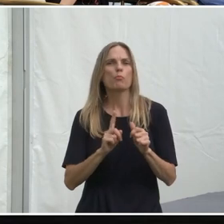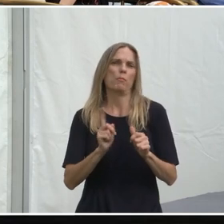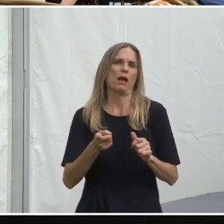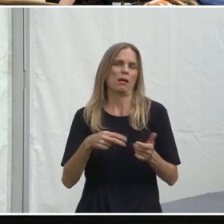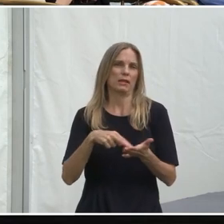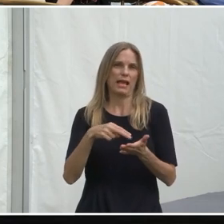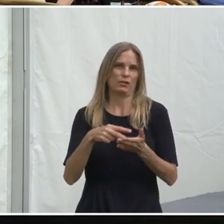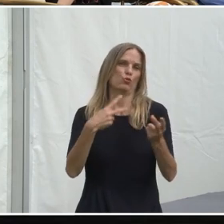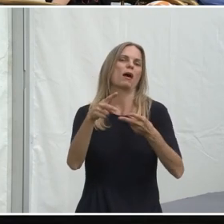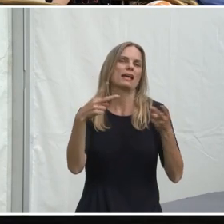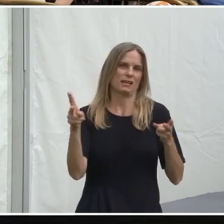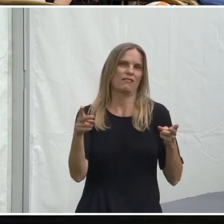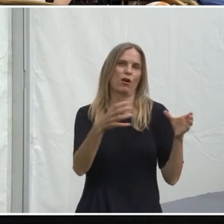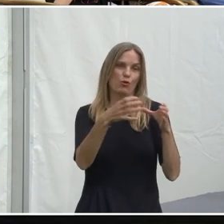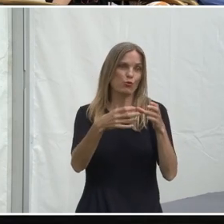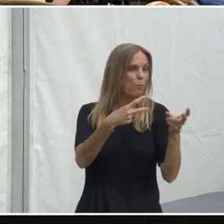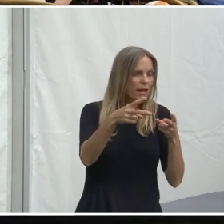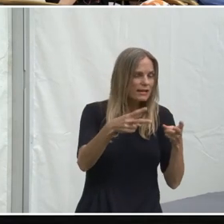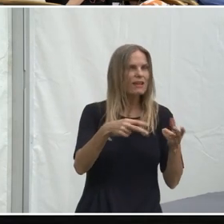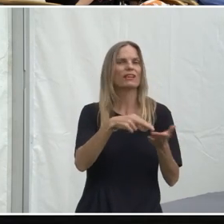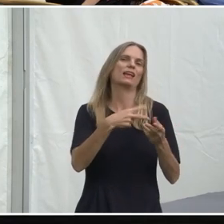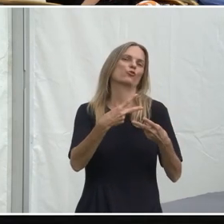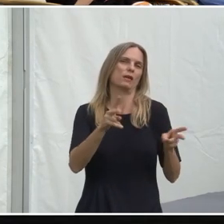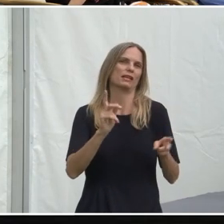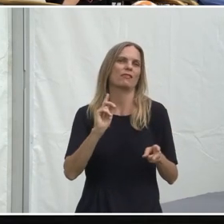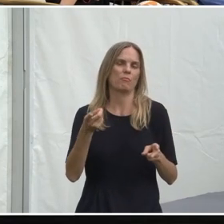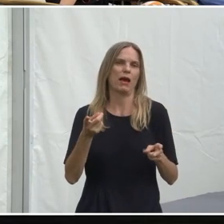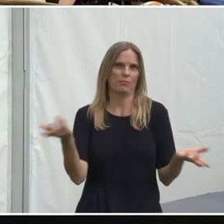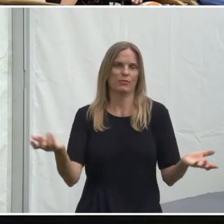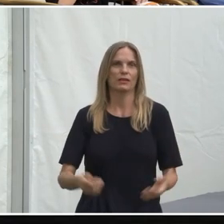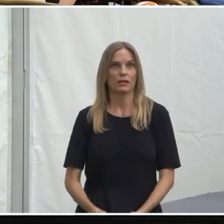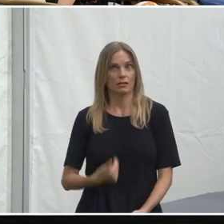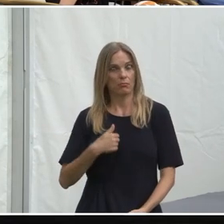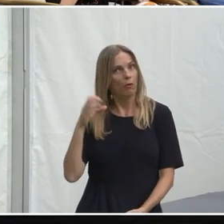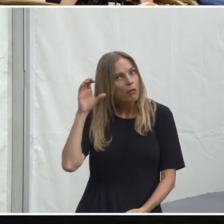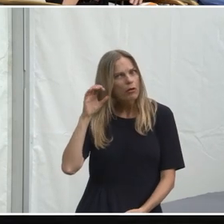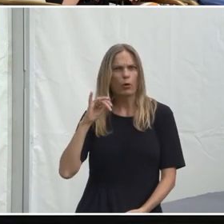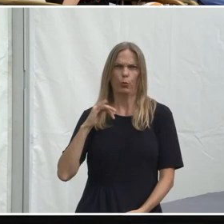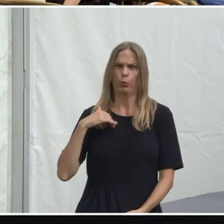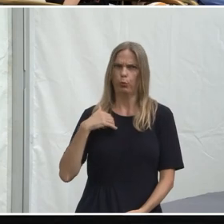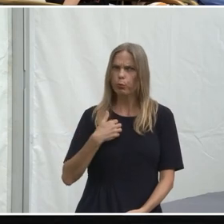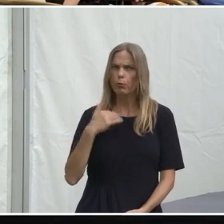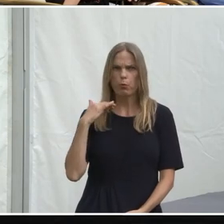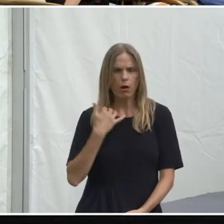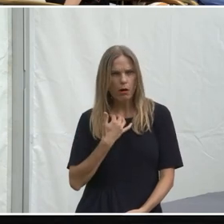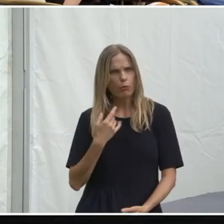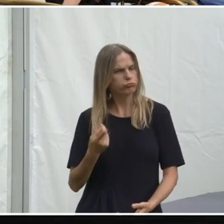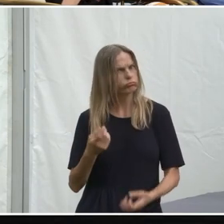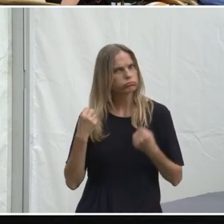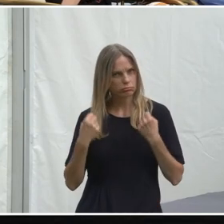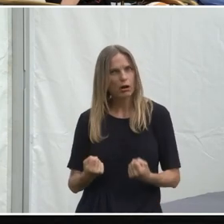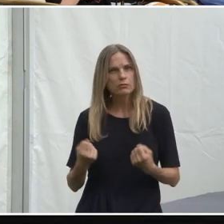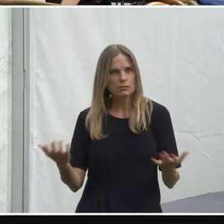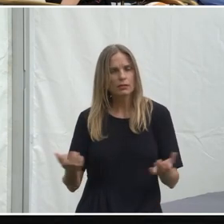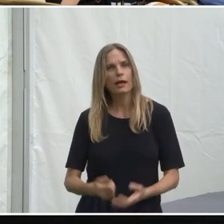of friends. So when I first listened to her, I was like, wow, that's pretty harsh. Like, how you cope with it? And